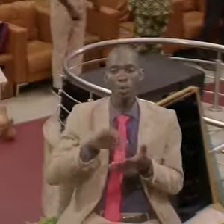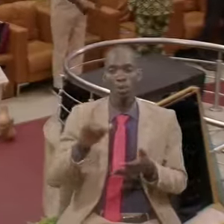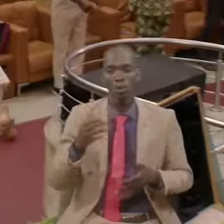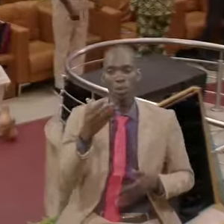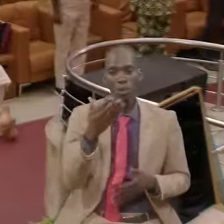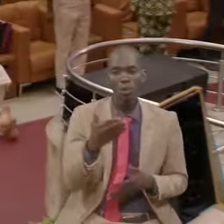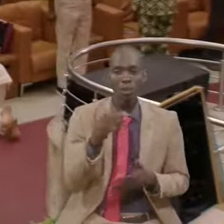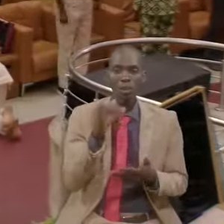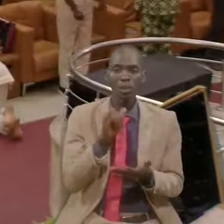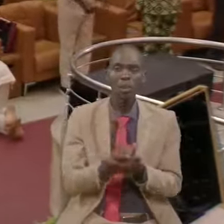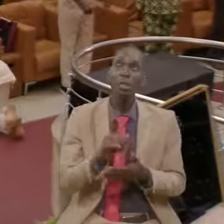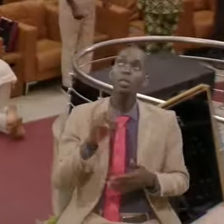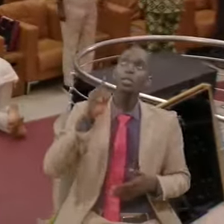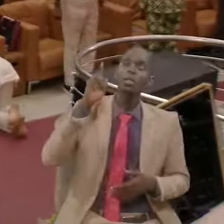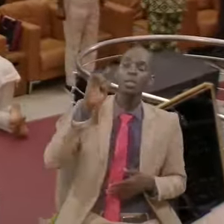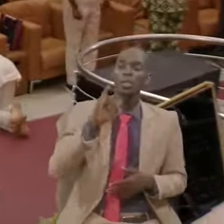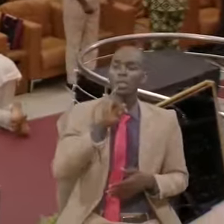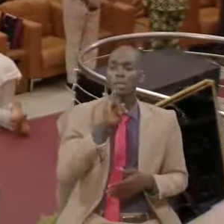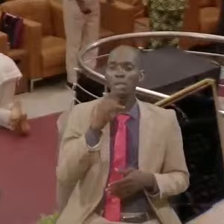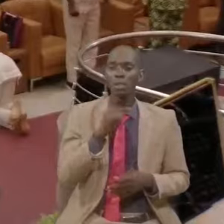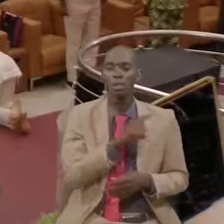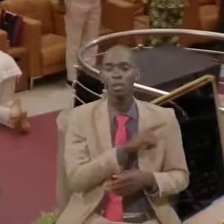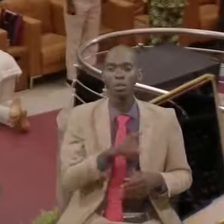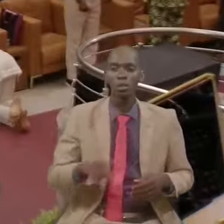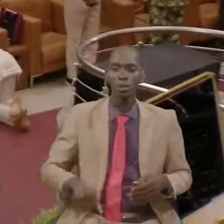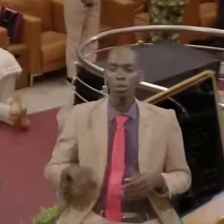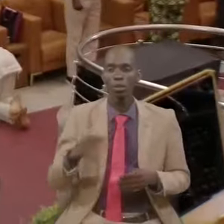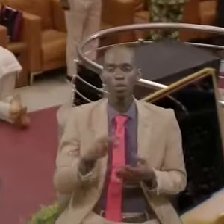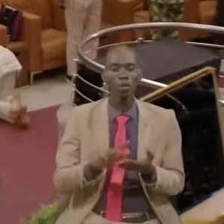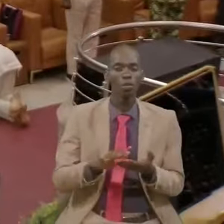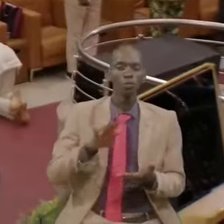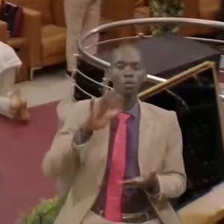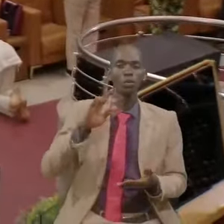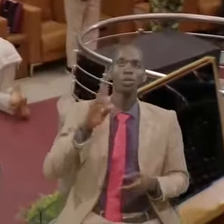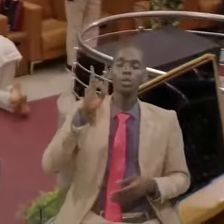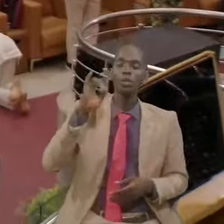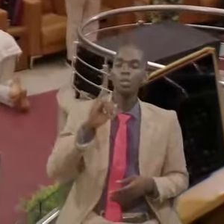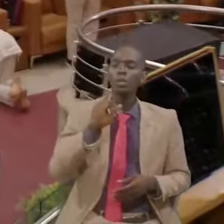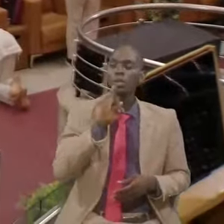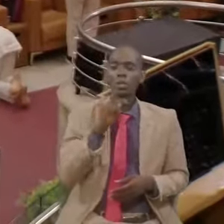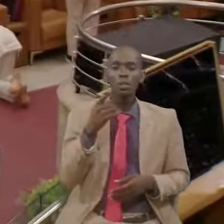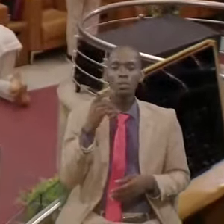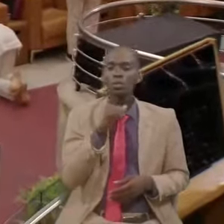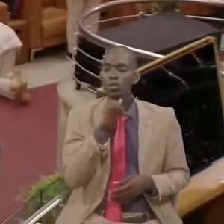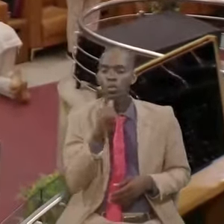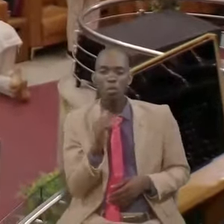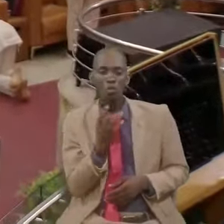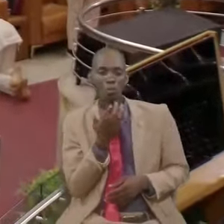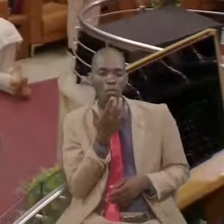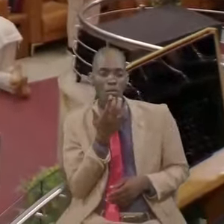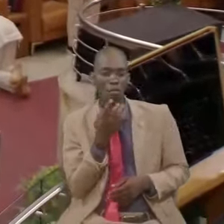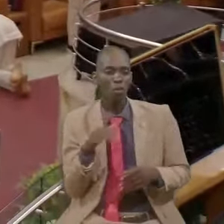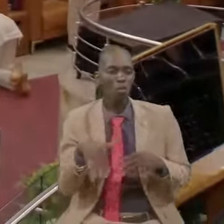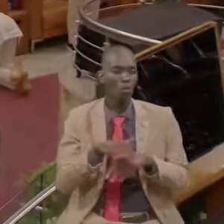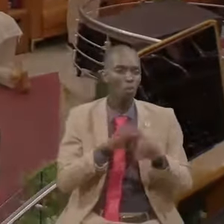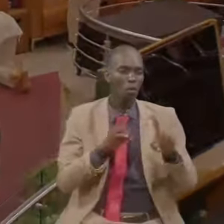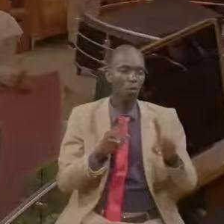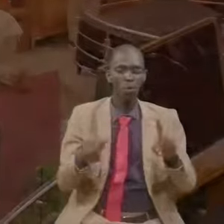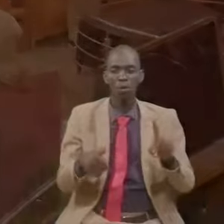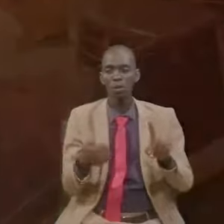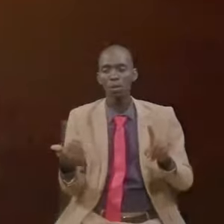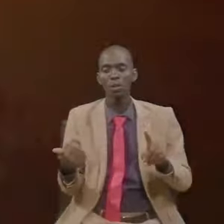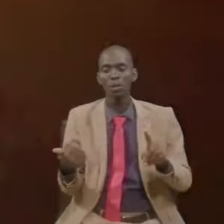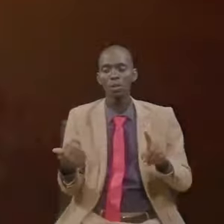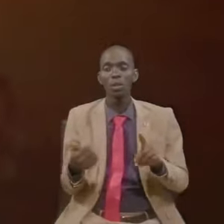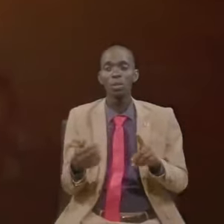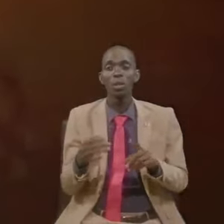the Lord of glory. He is the God of glory, and he is impartial. Impartial. And whosoever shall call